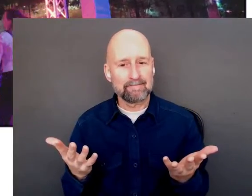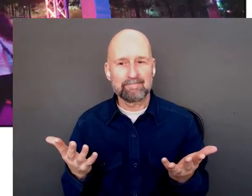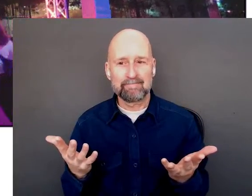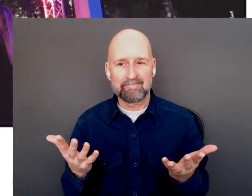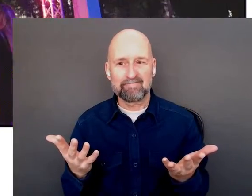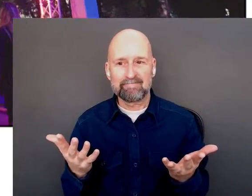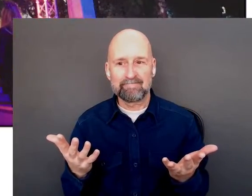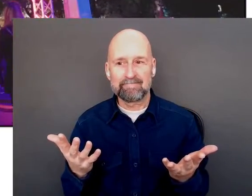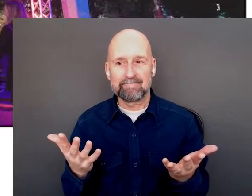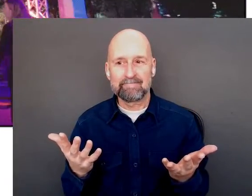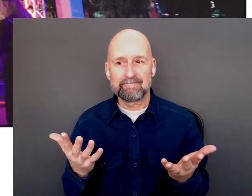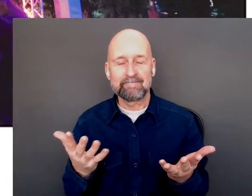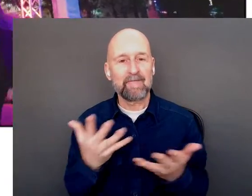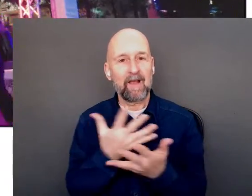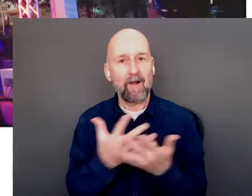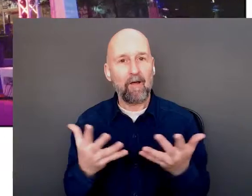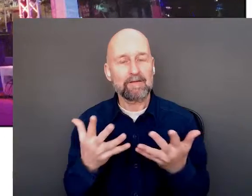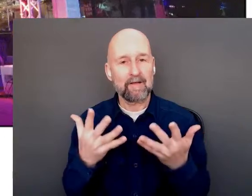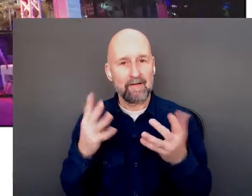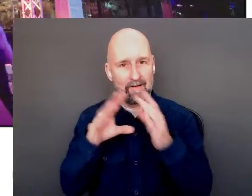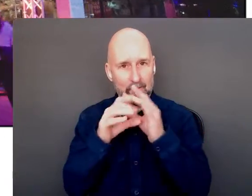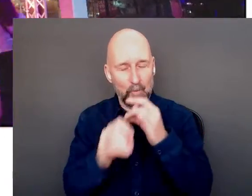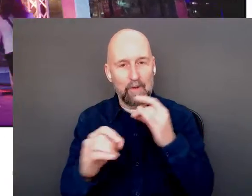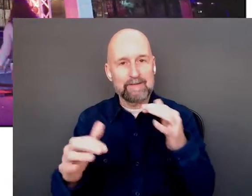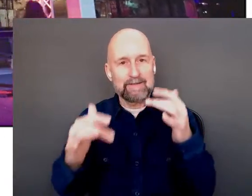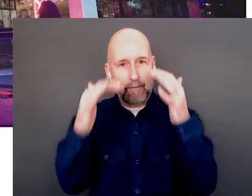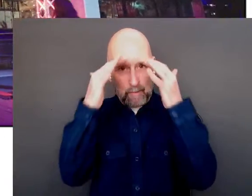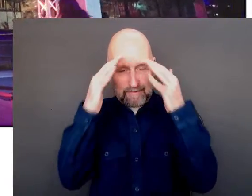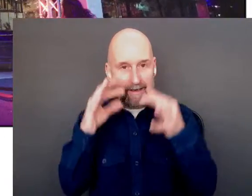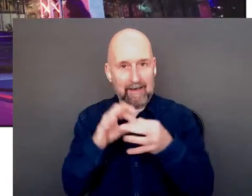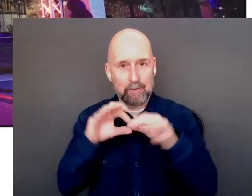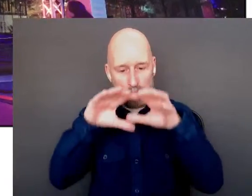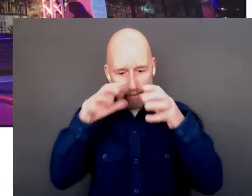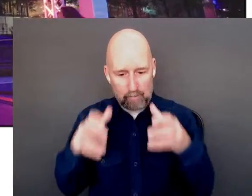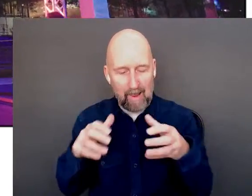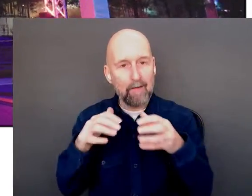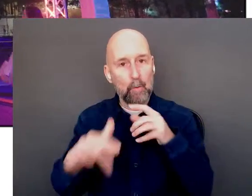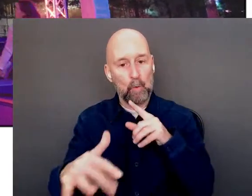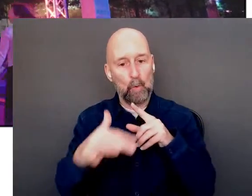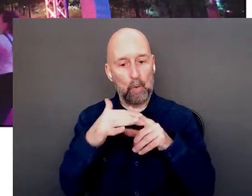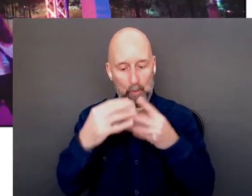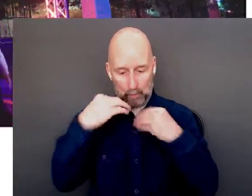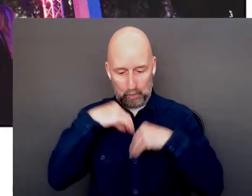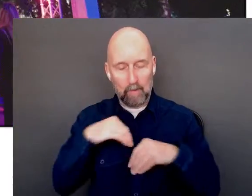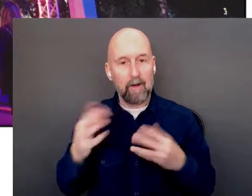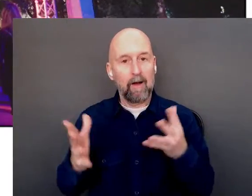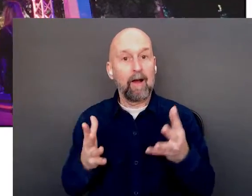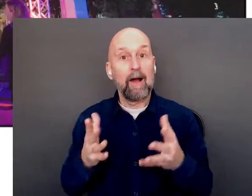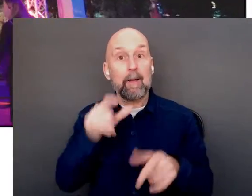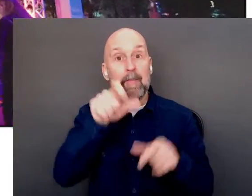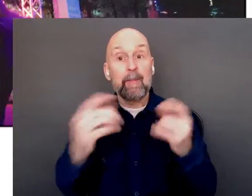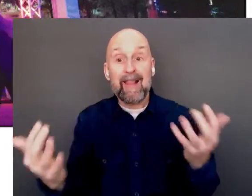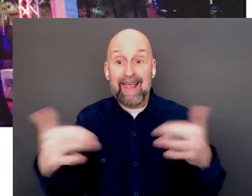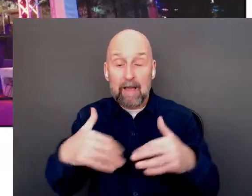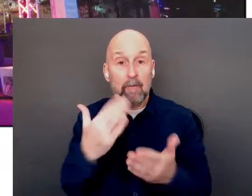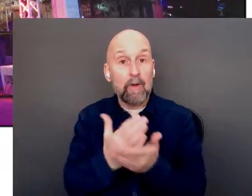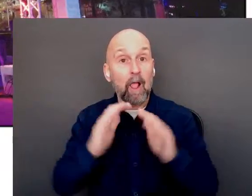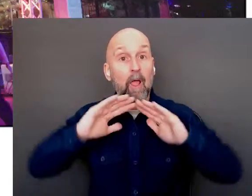using a lot of bandwidth in the stimulus of the brain. So to bring back people in the real life together, we need